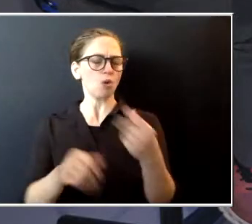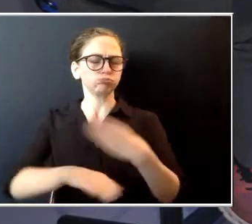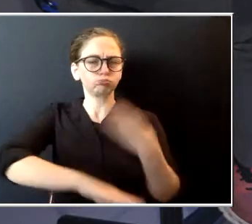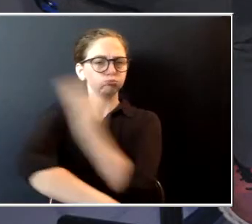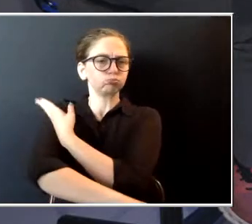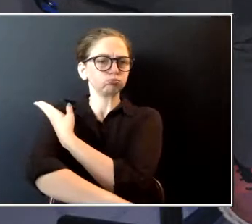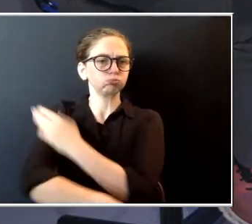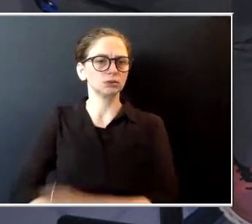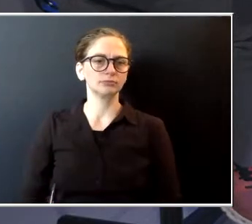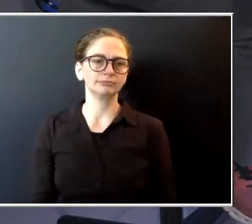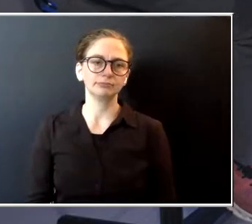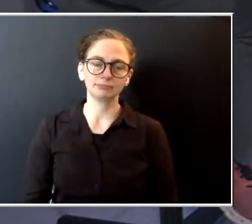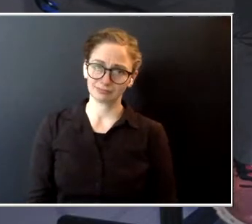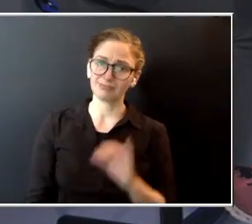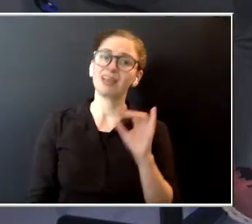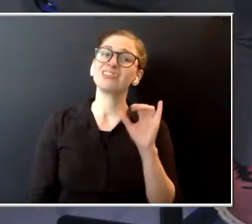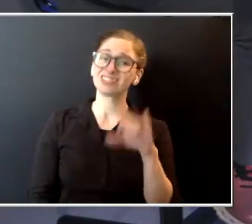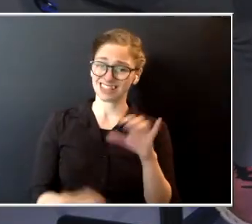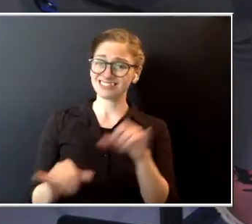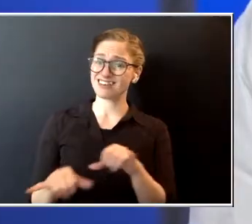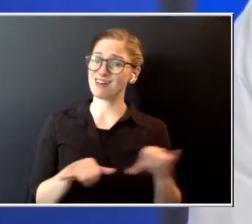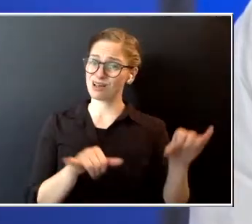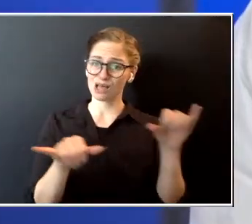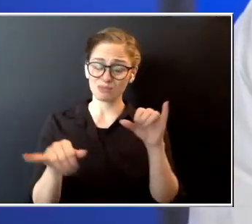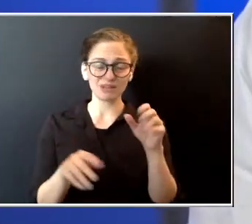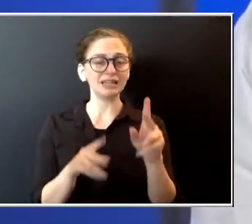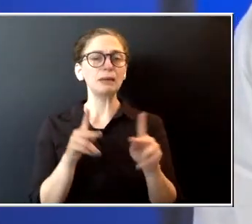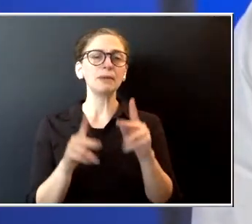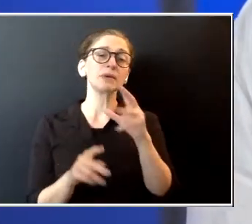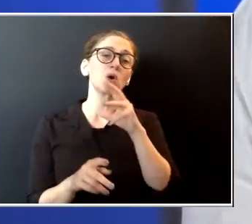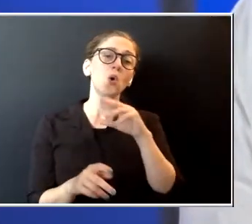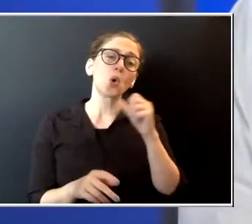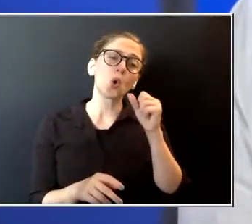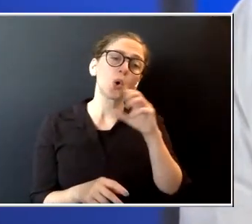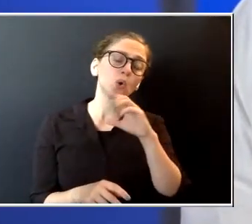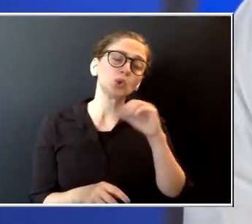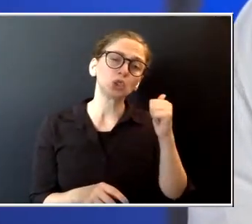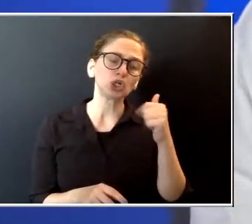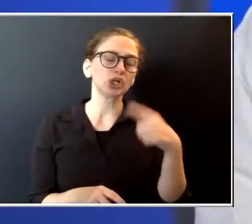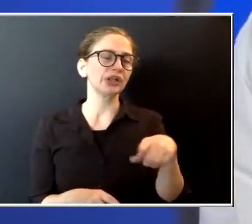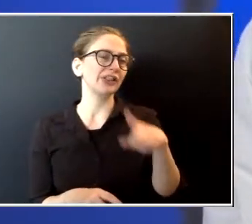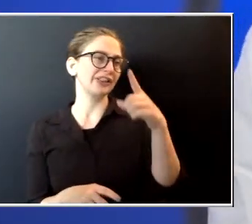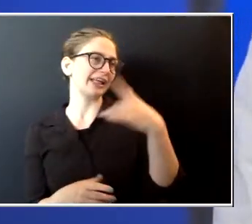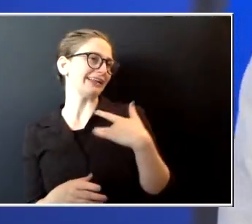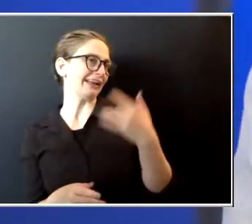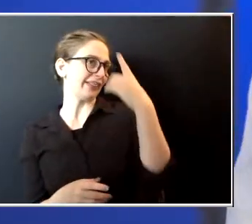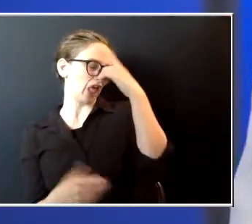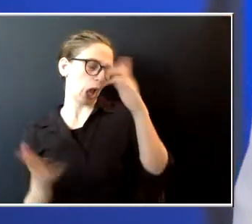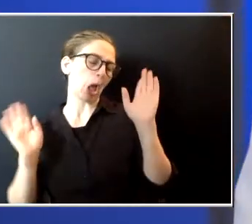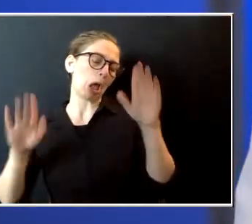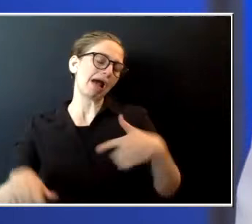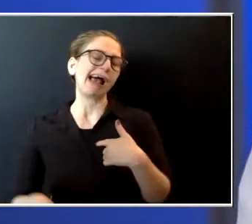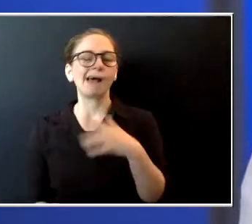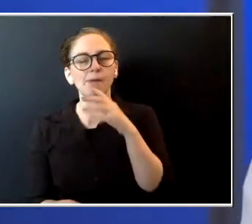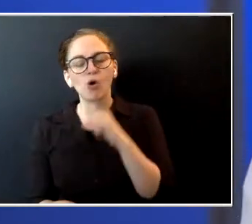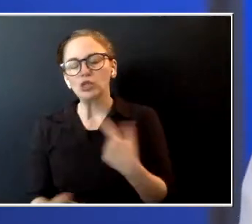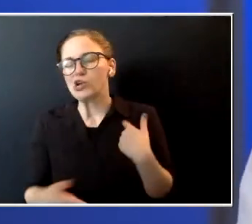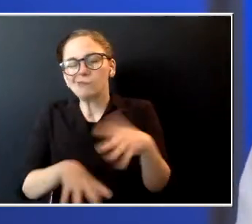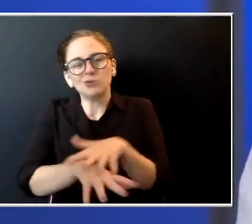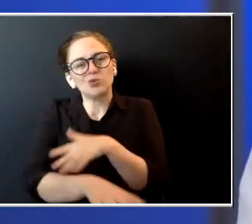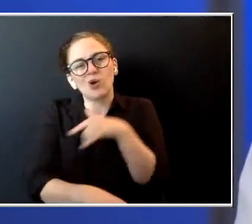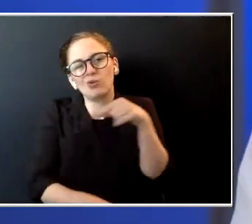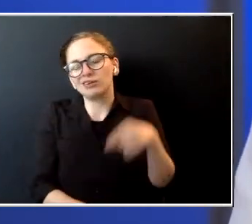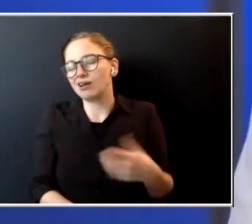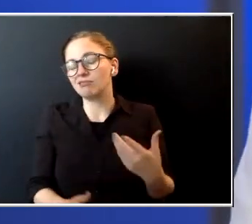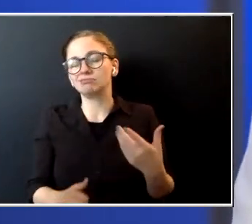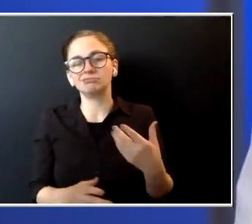lot of people, as they get older, they think, "Oh, I'm just getting older. I'm slowing down." And they don't. And aortic stenosis, develops very gradually.